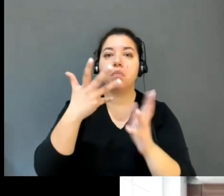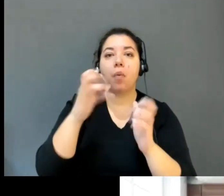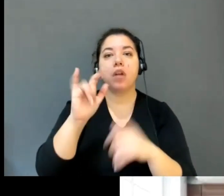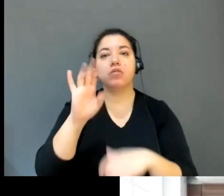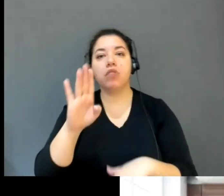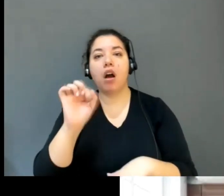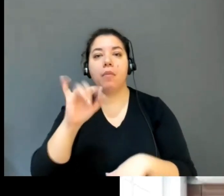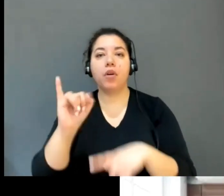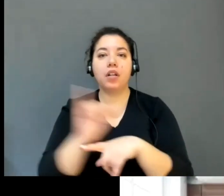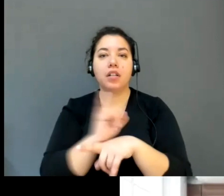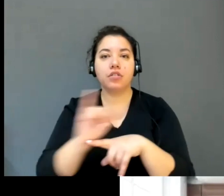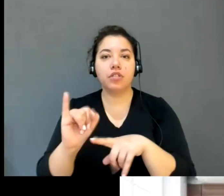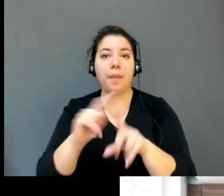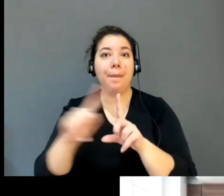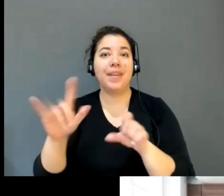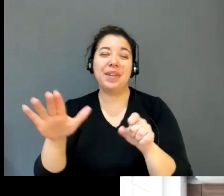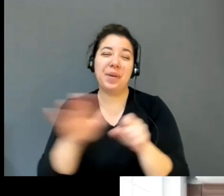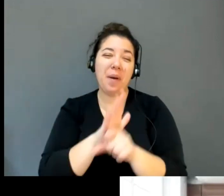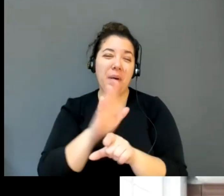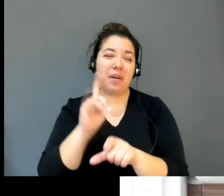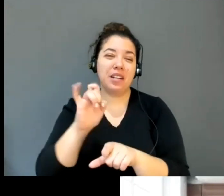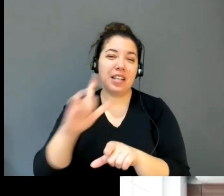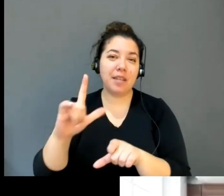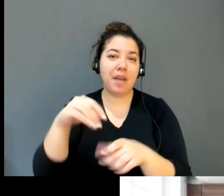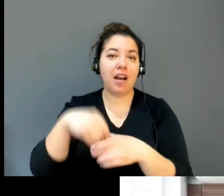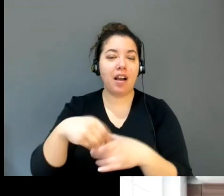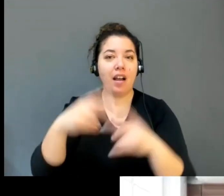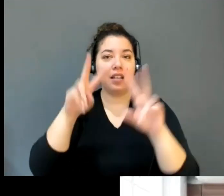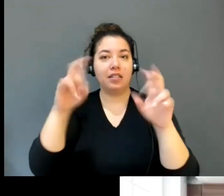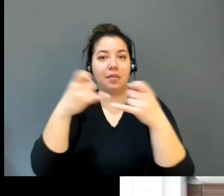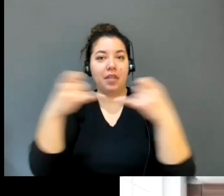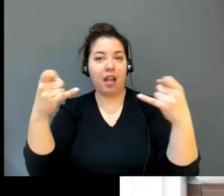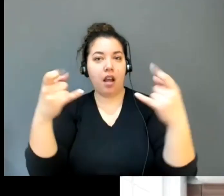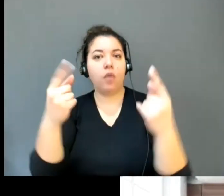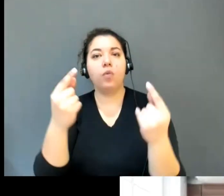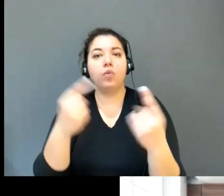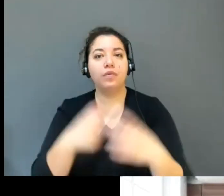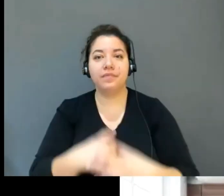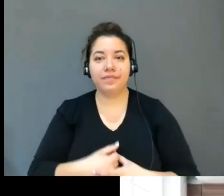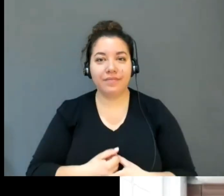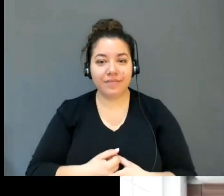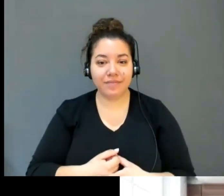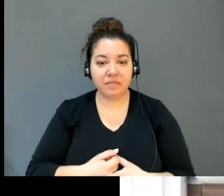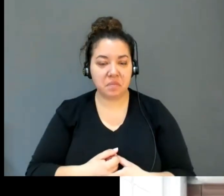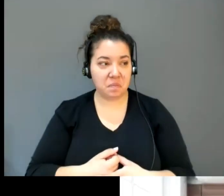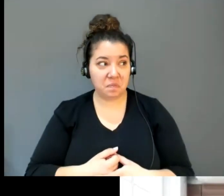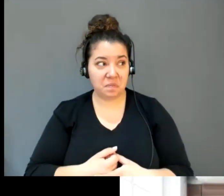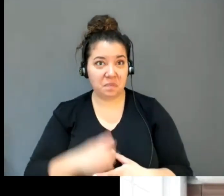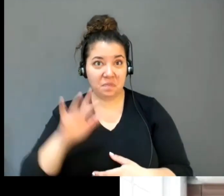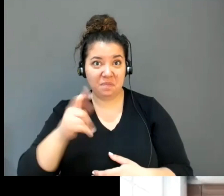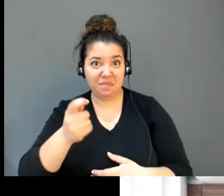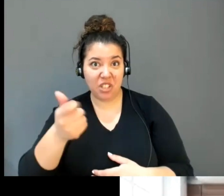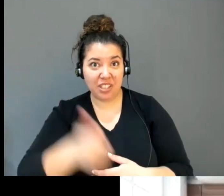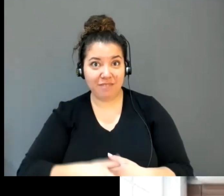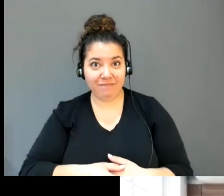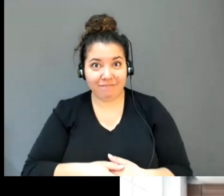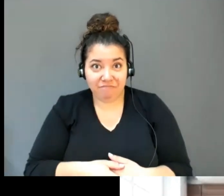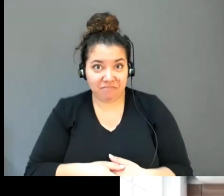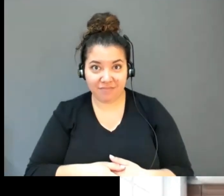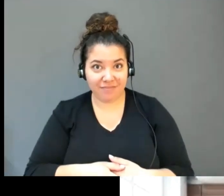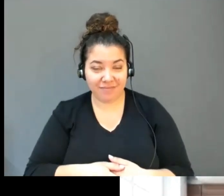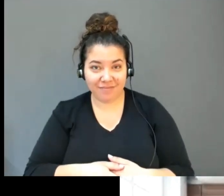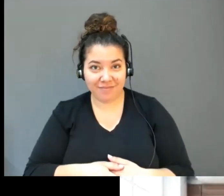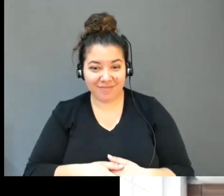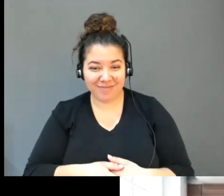message was in the subject line, what would be your first reaction? Hit the delete key.